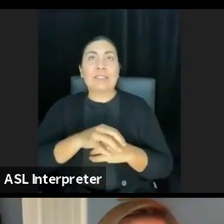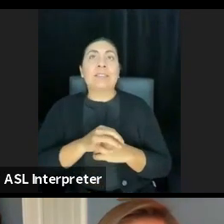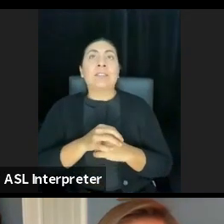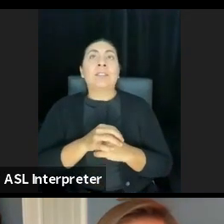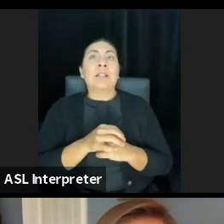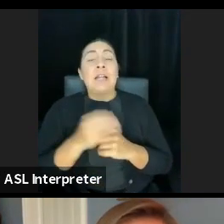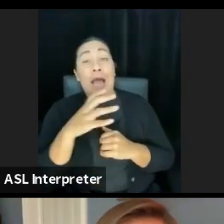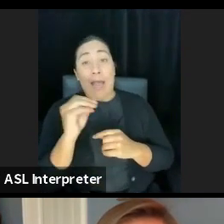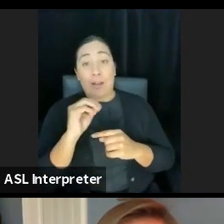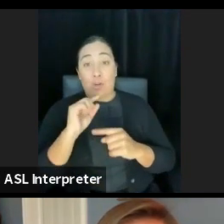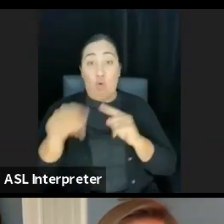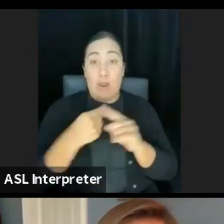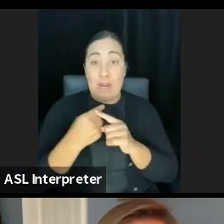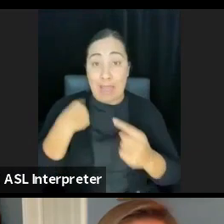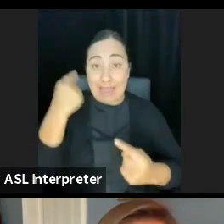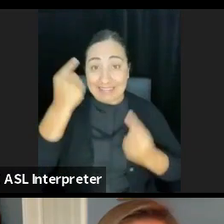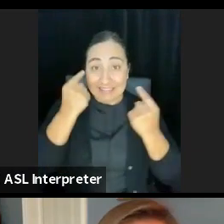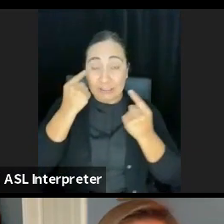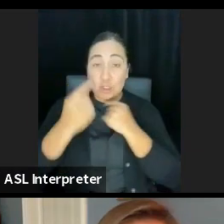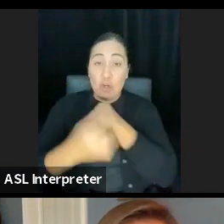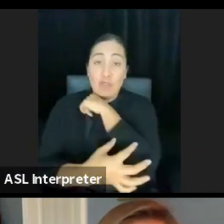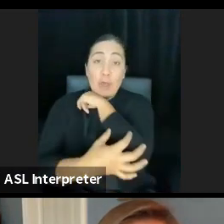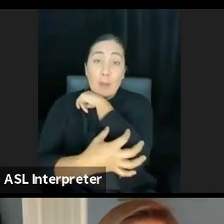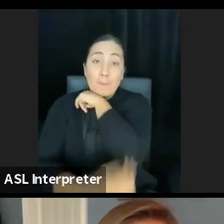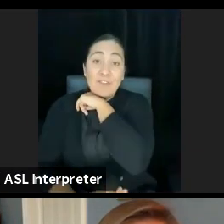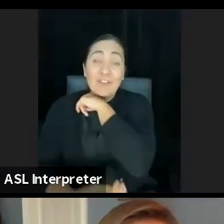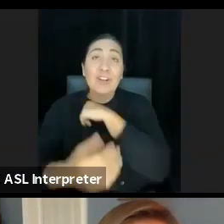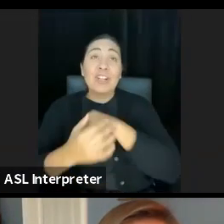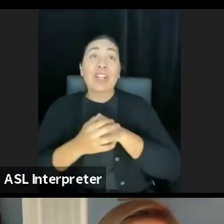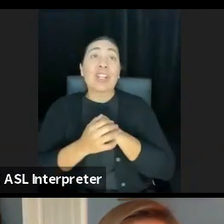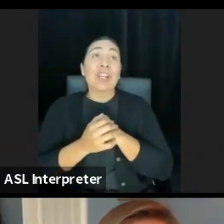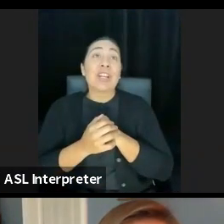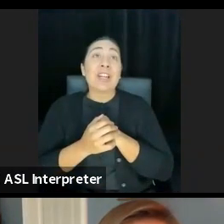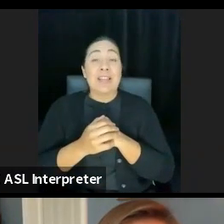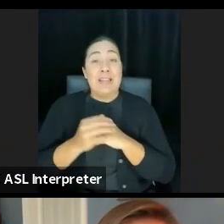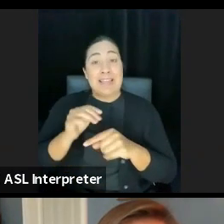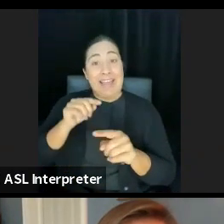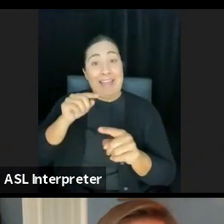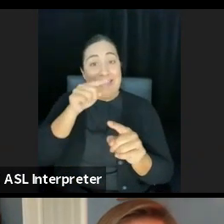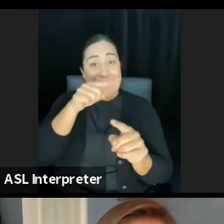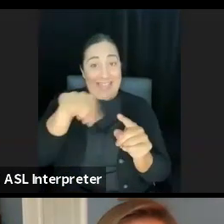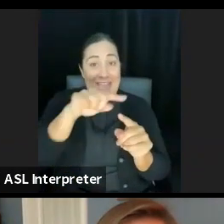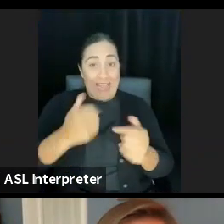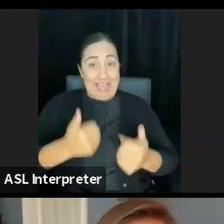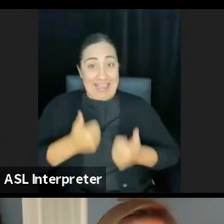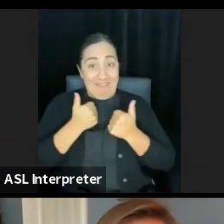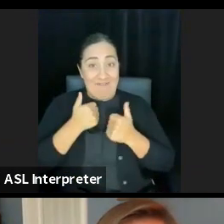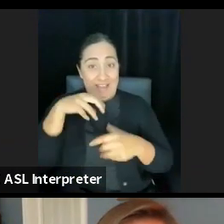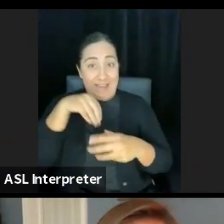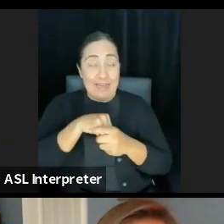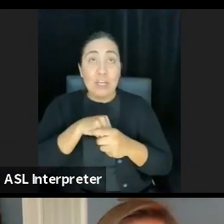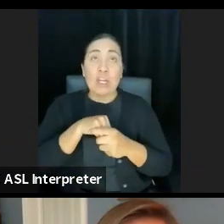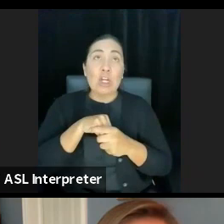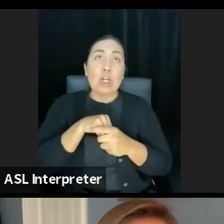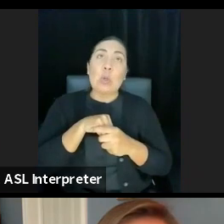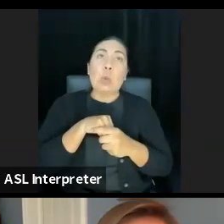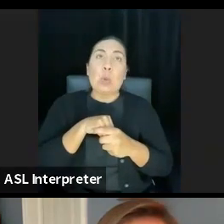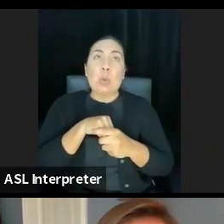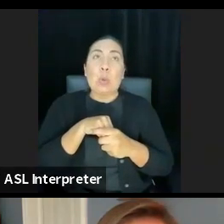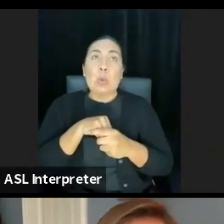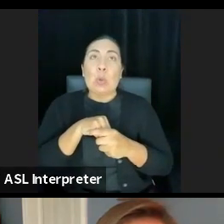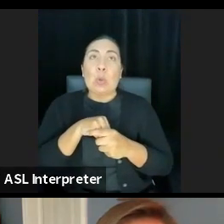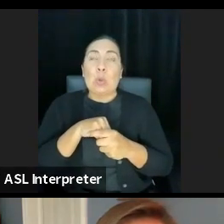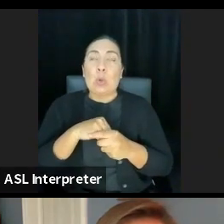And then when I consider the poverty that Wanagijik lives in, it's stark for me, this